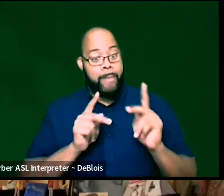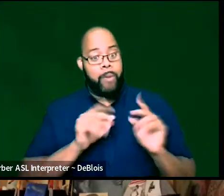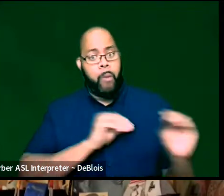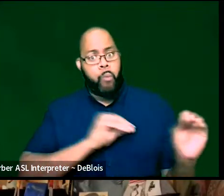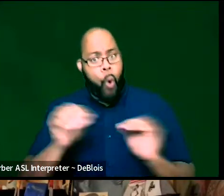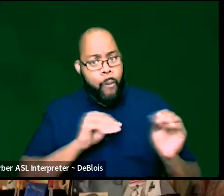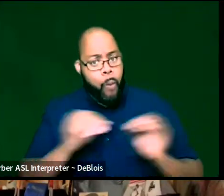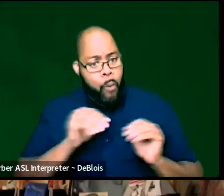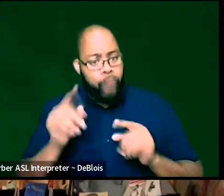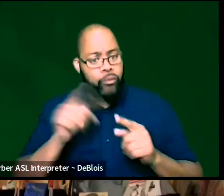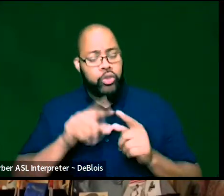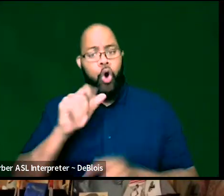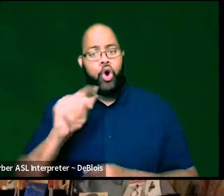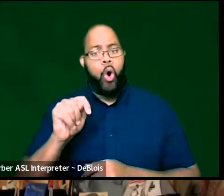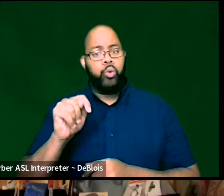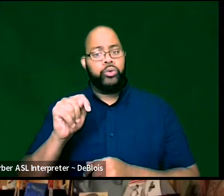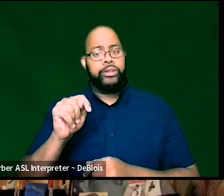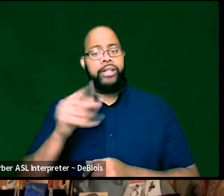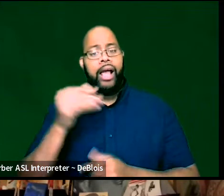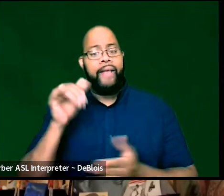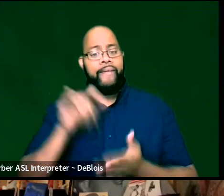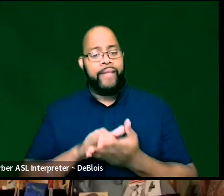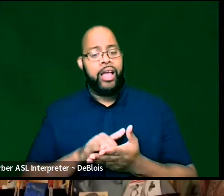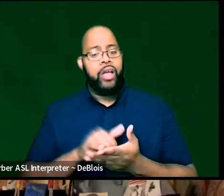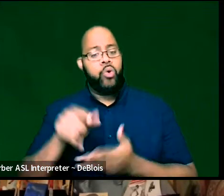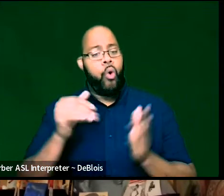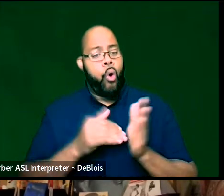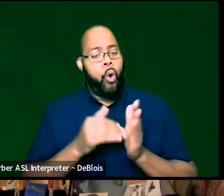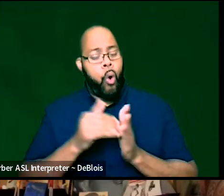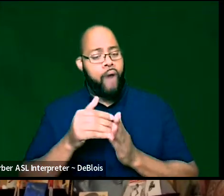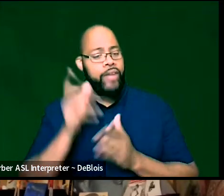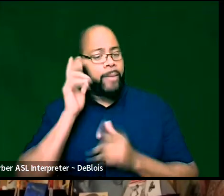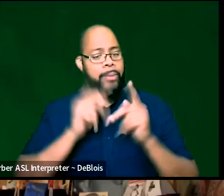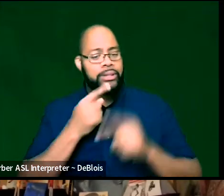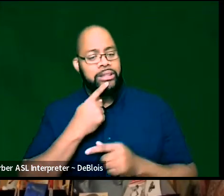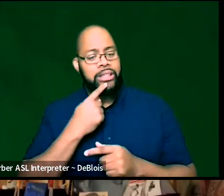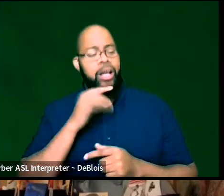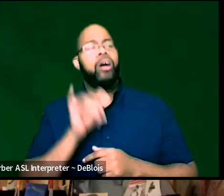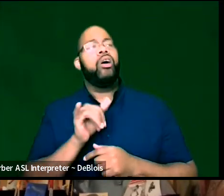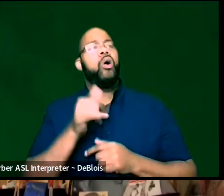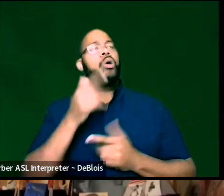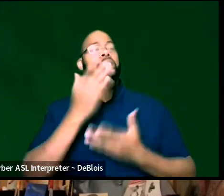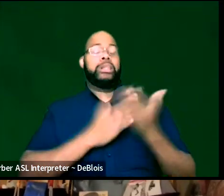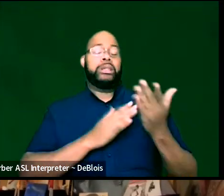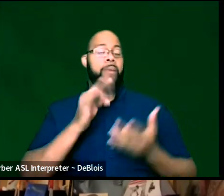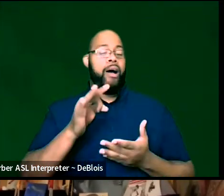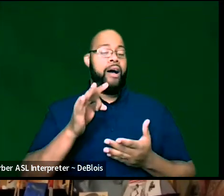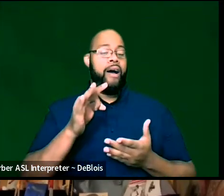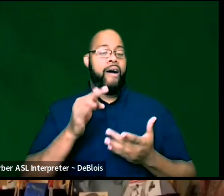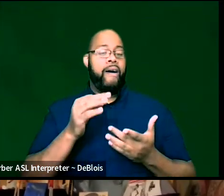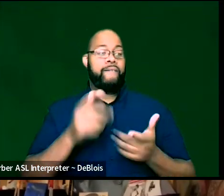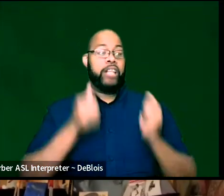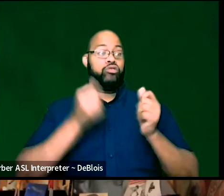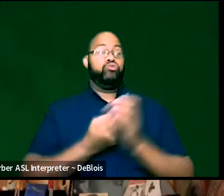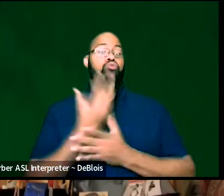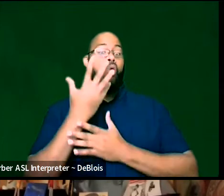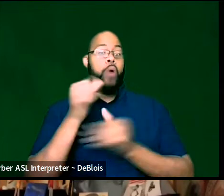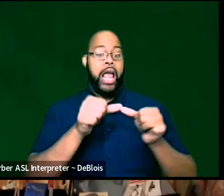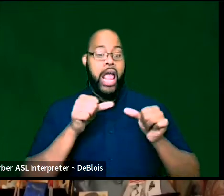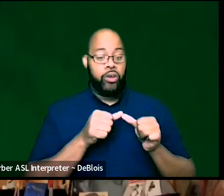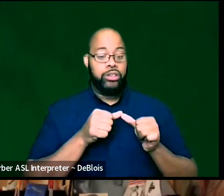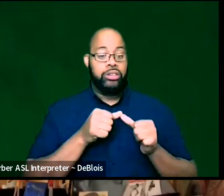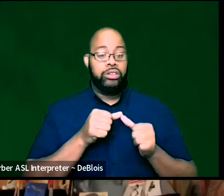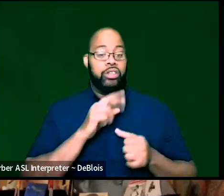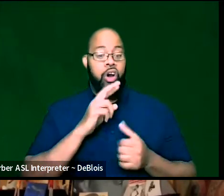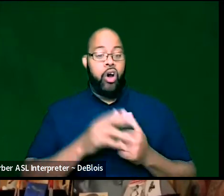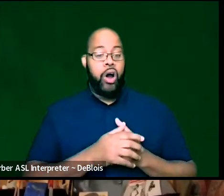moving to the coastlines. And so you often hear people say, oh, well, some of the fastest growing areas